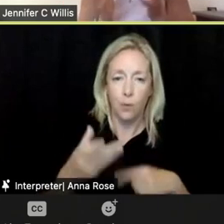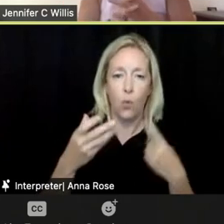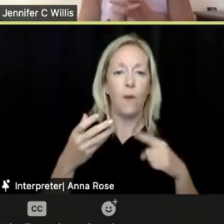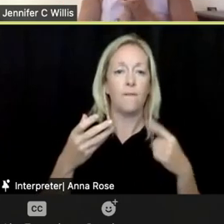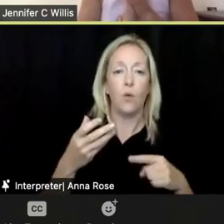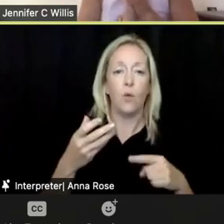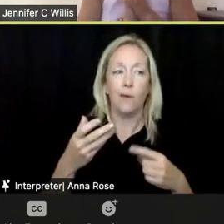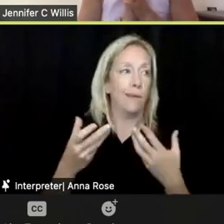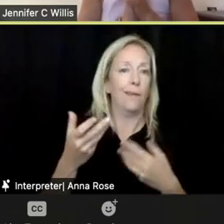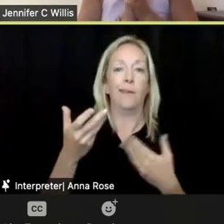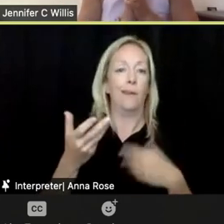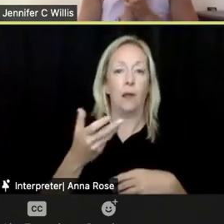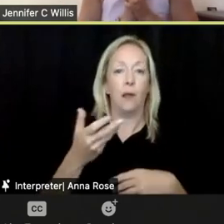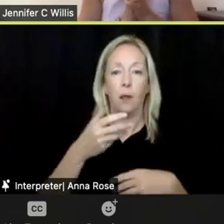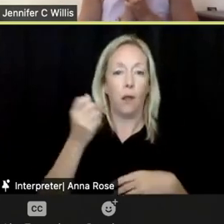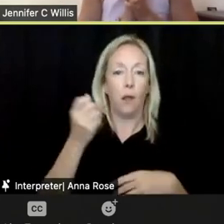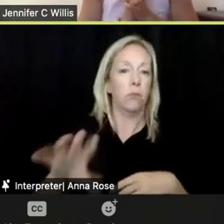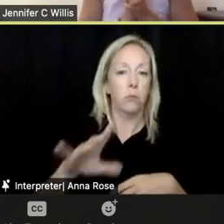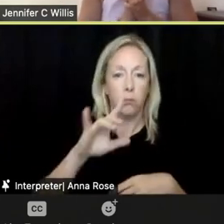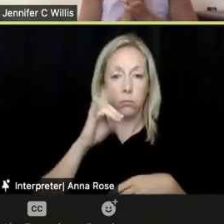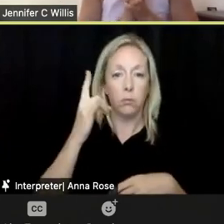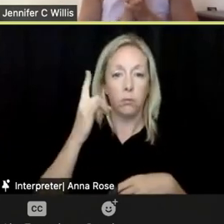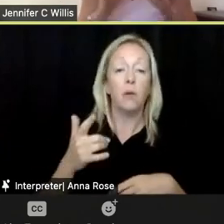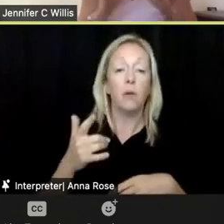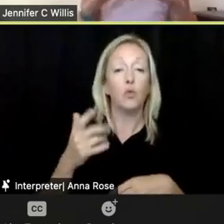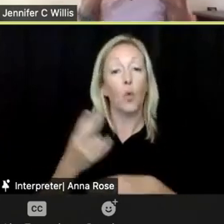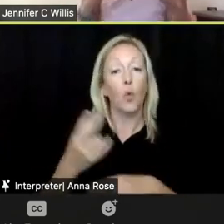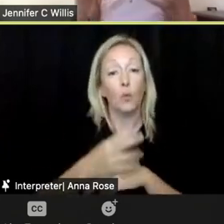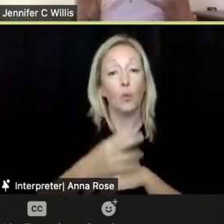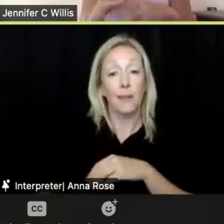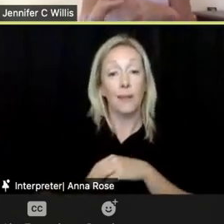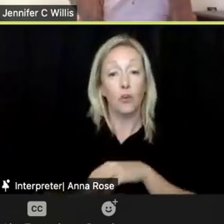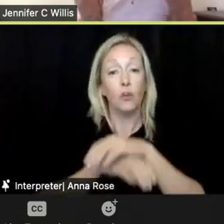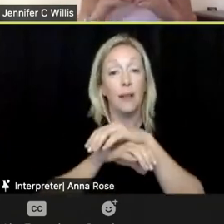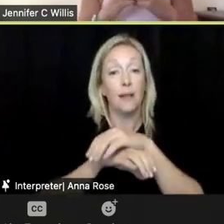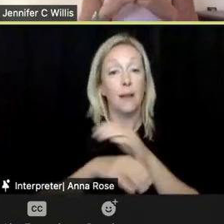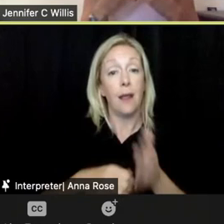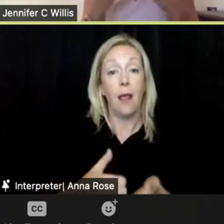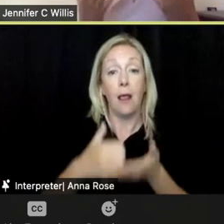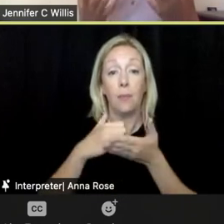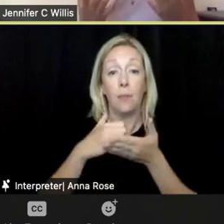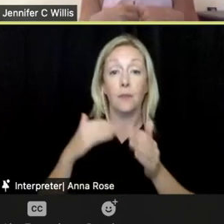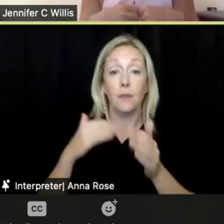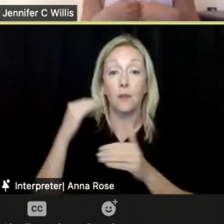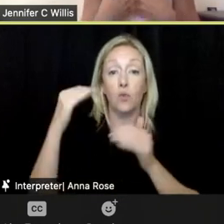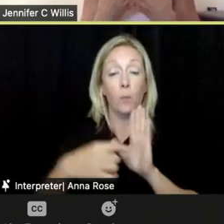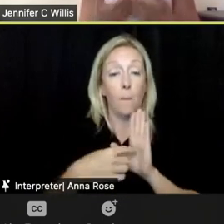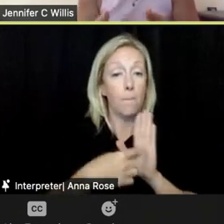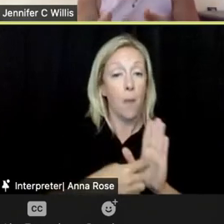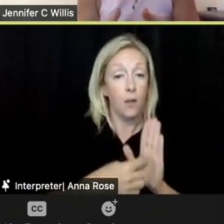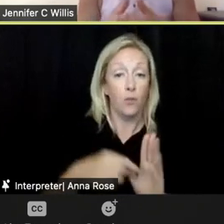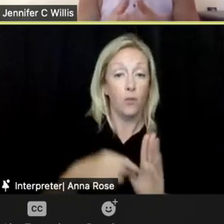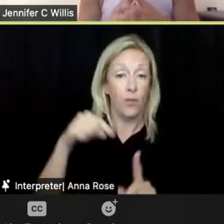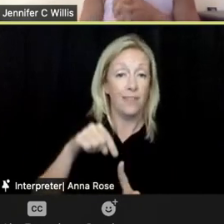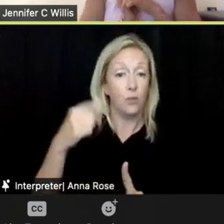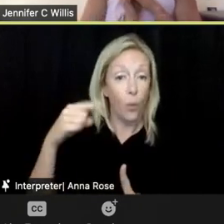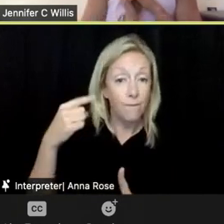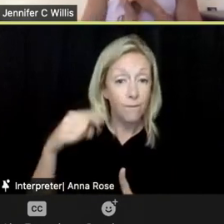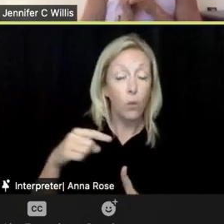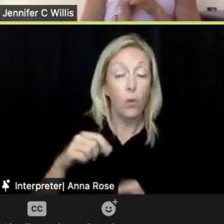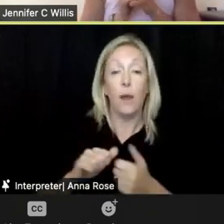I manipulate it. So using hand under hand allows us to model for the student what something does, how to use